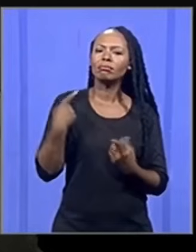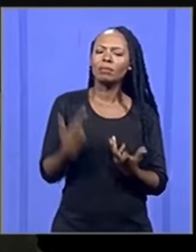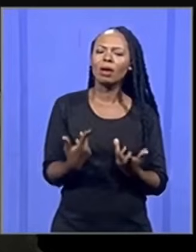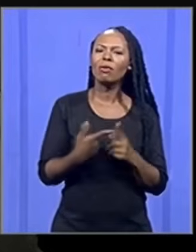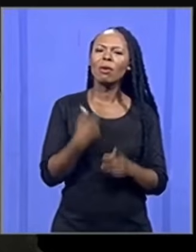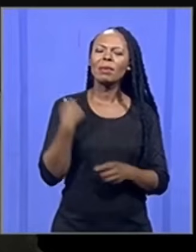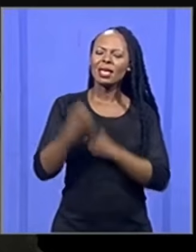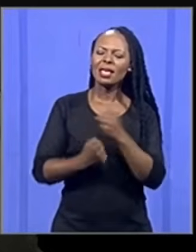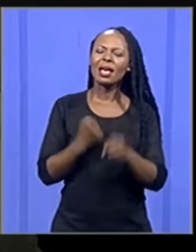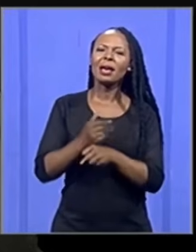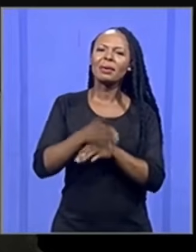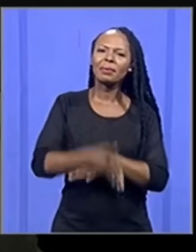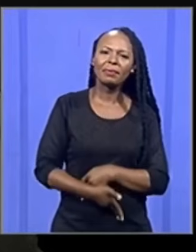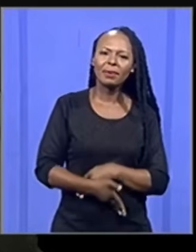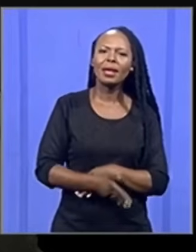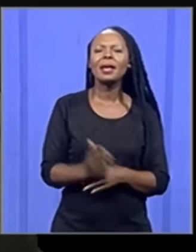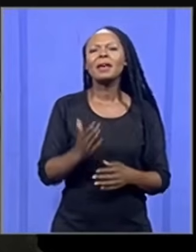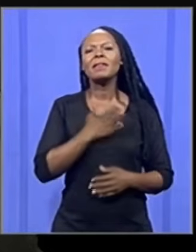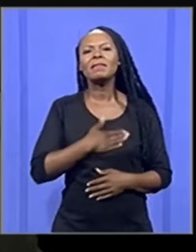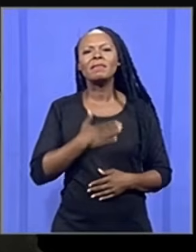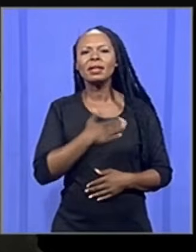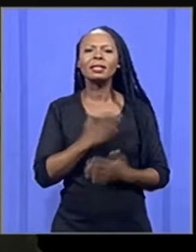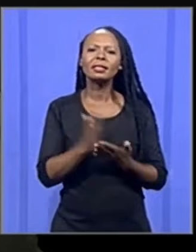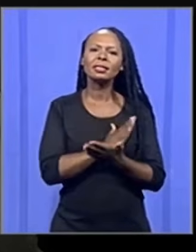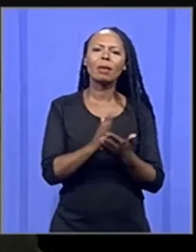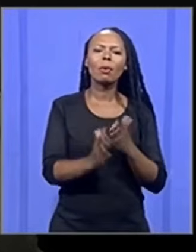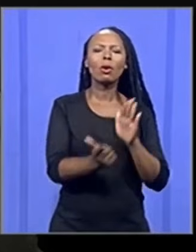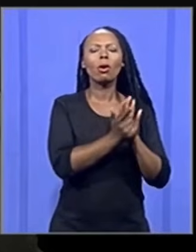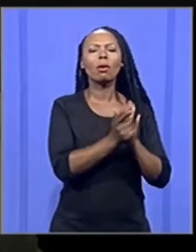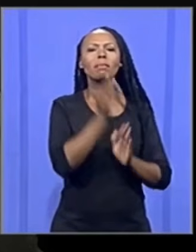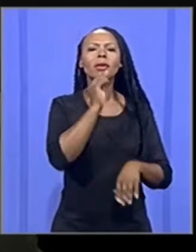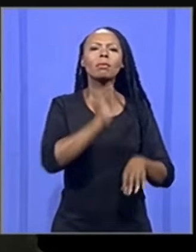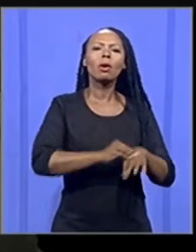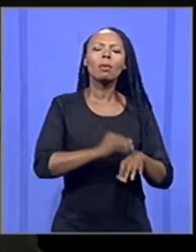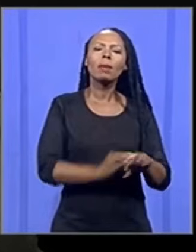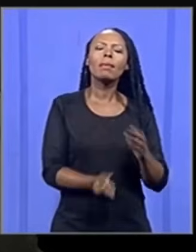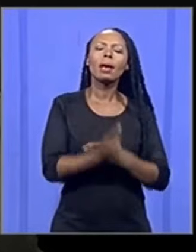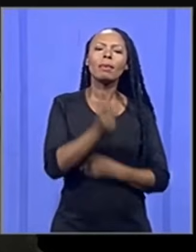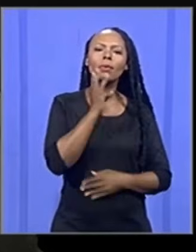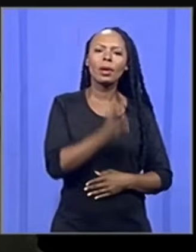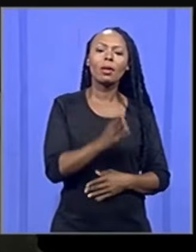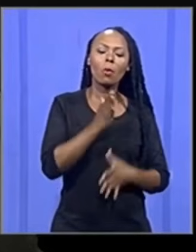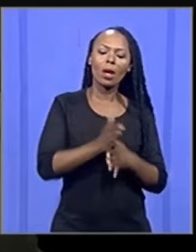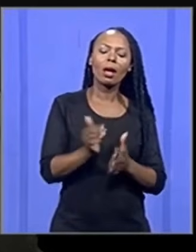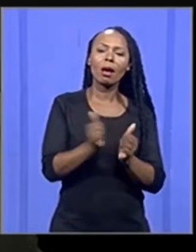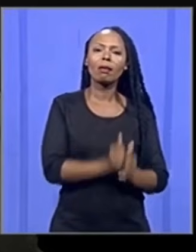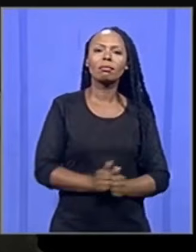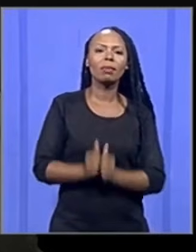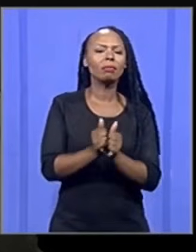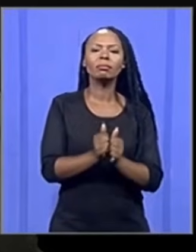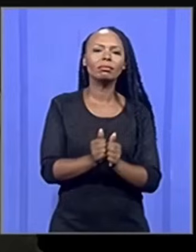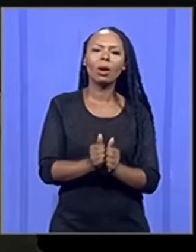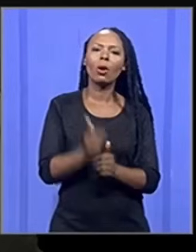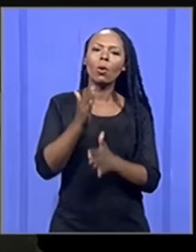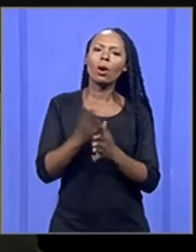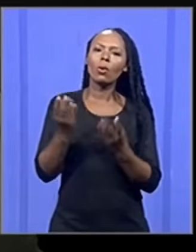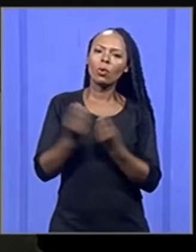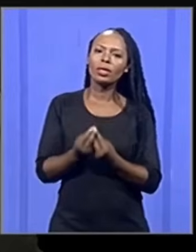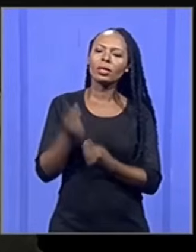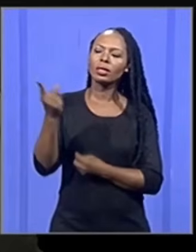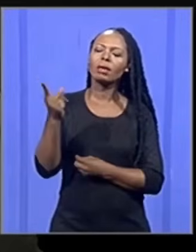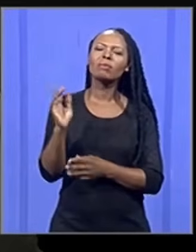generations. They feel that some of these laws that we'll bring here, they're going to be problematic. We are not working alone. We are working with the United Human